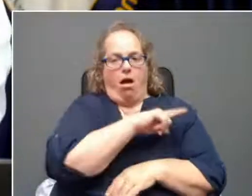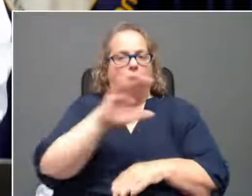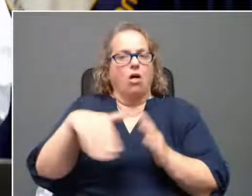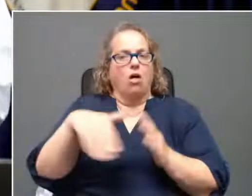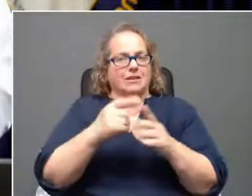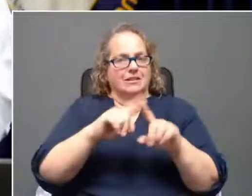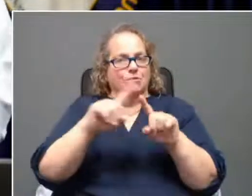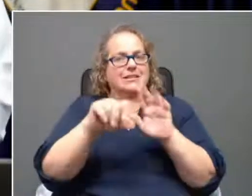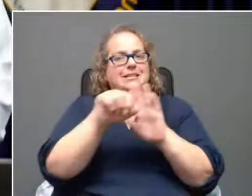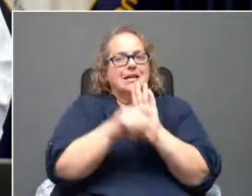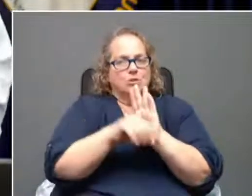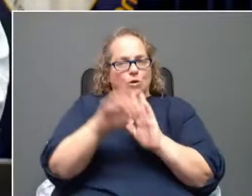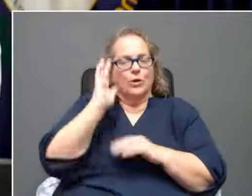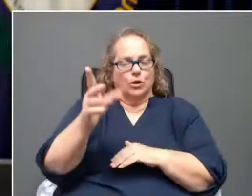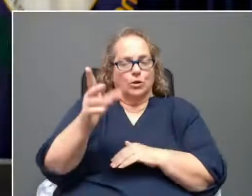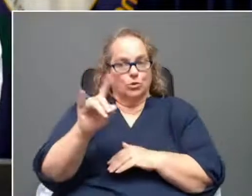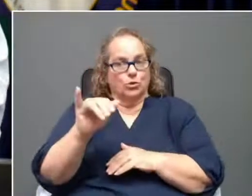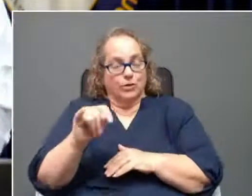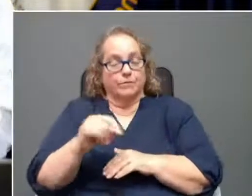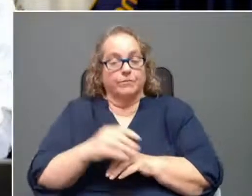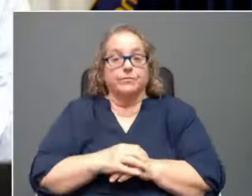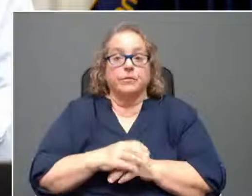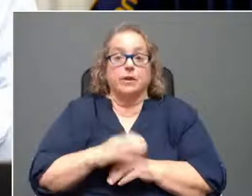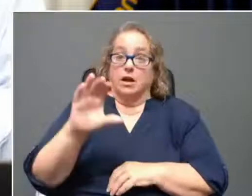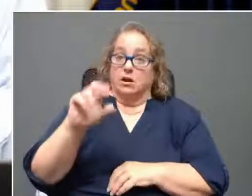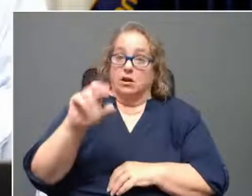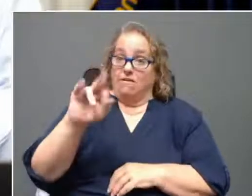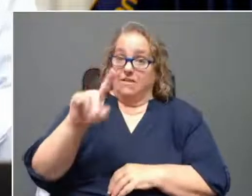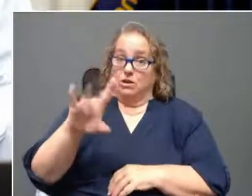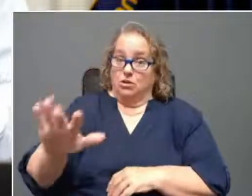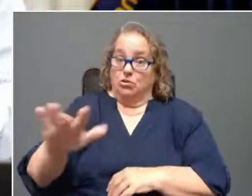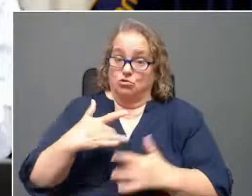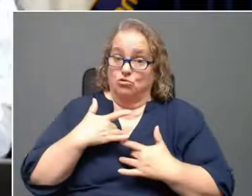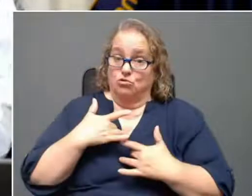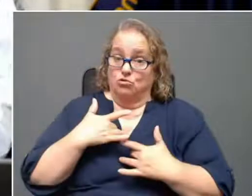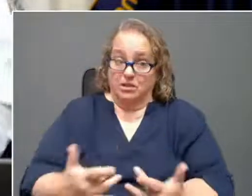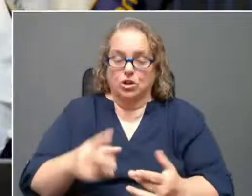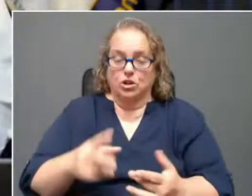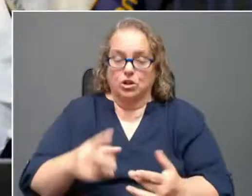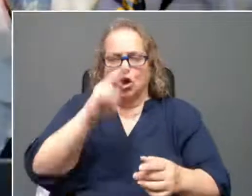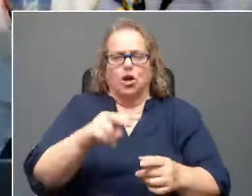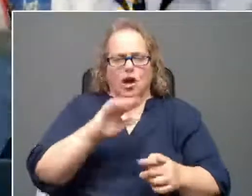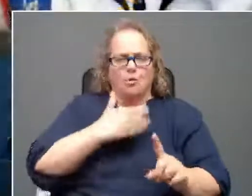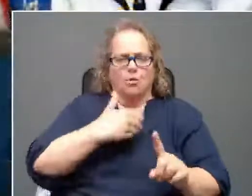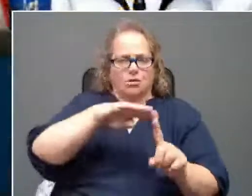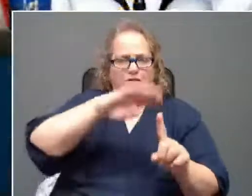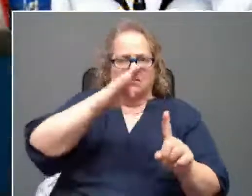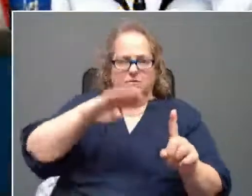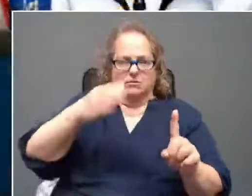at COVID trends, let's look at our stair-stepper chart. We once again